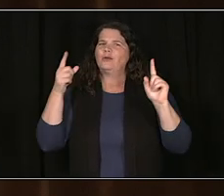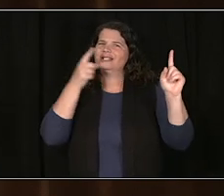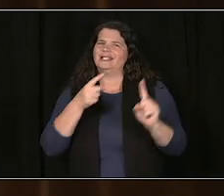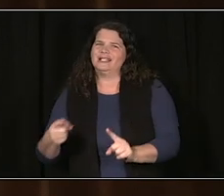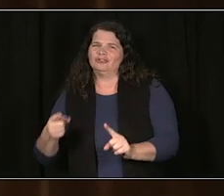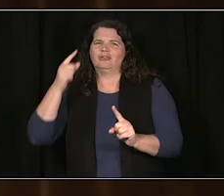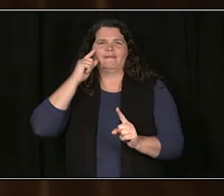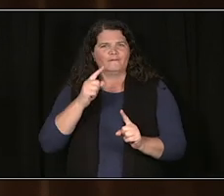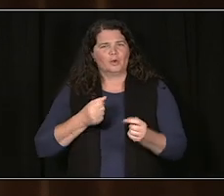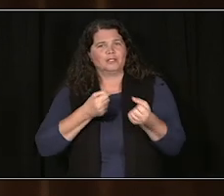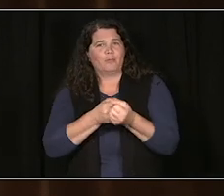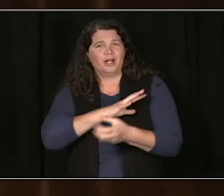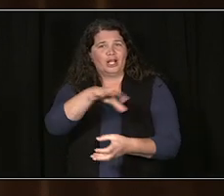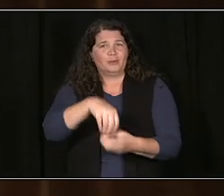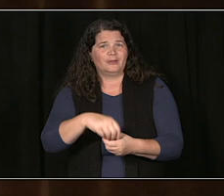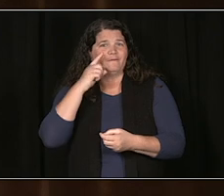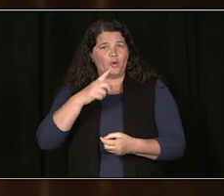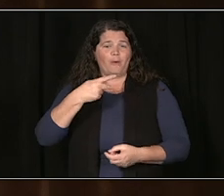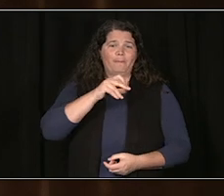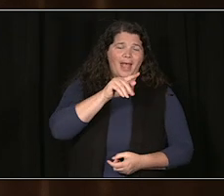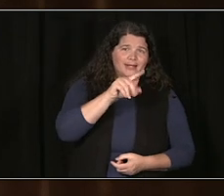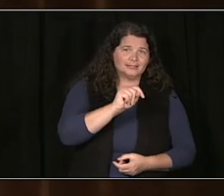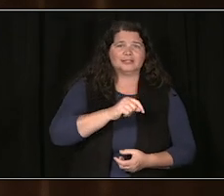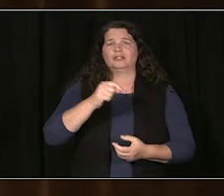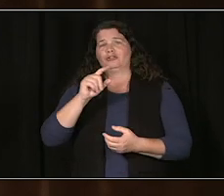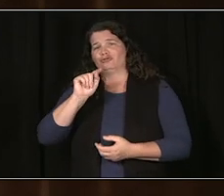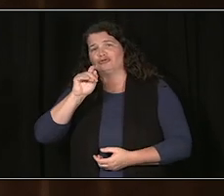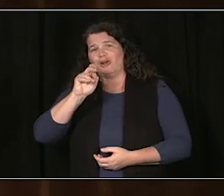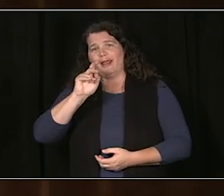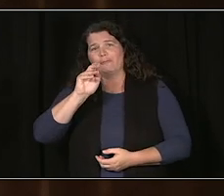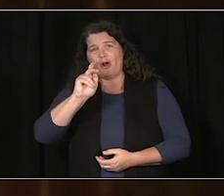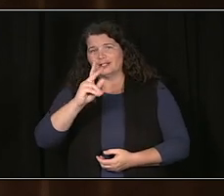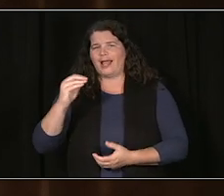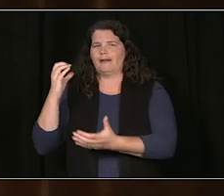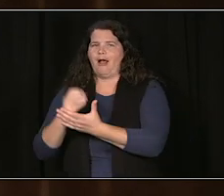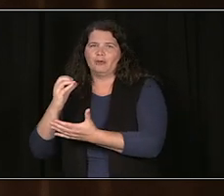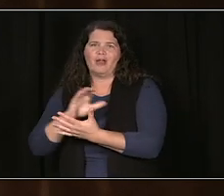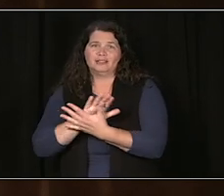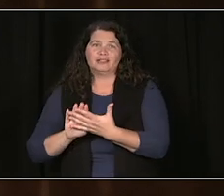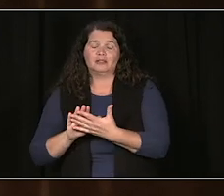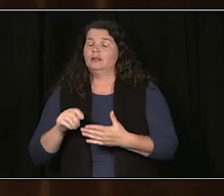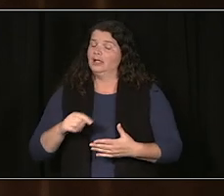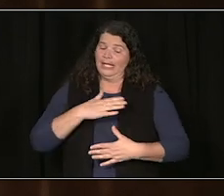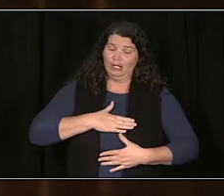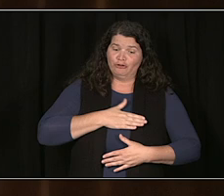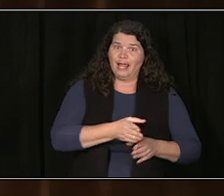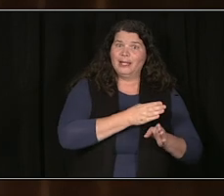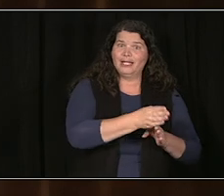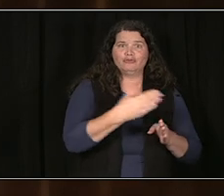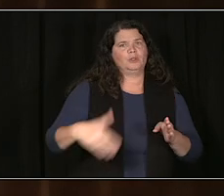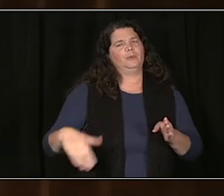in the patent, trademark, and copyright systems. Of course, the entertainment industry, too, has a long way to go